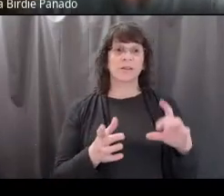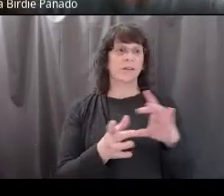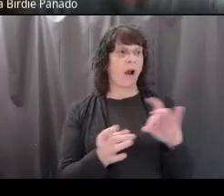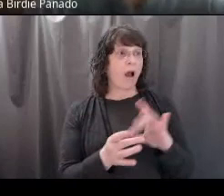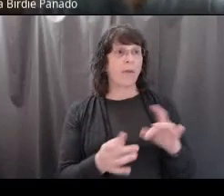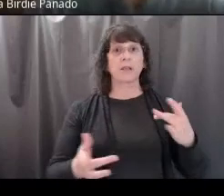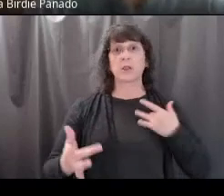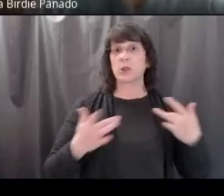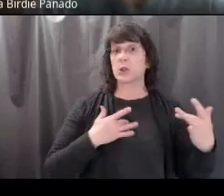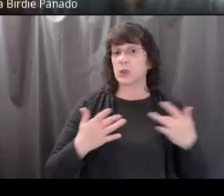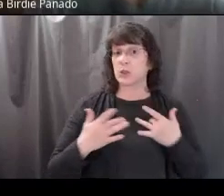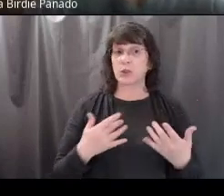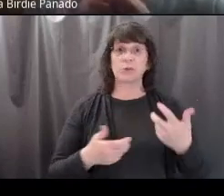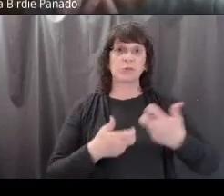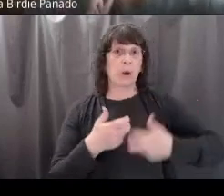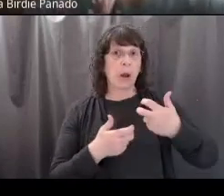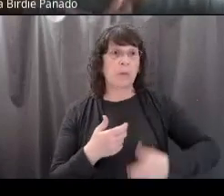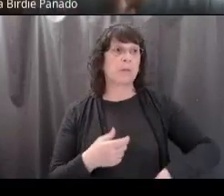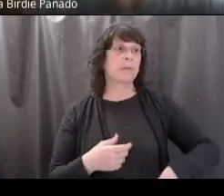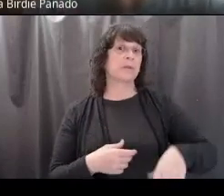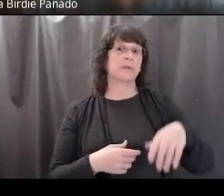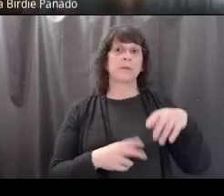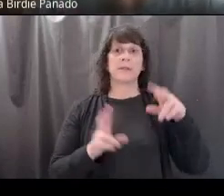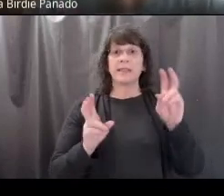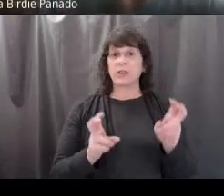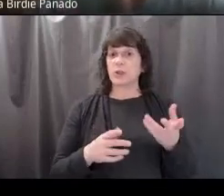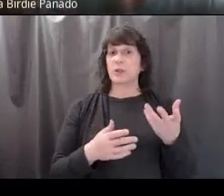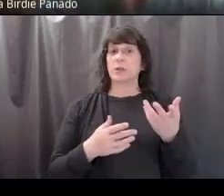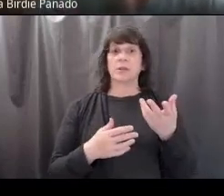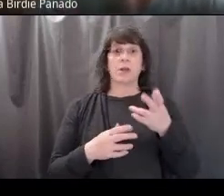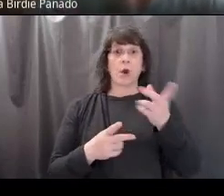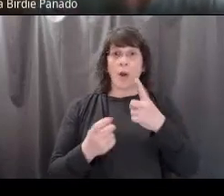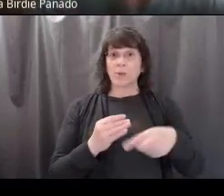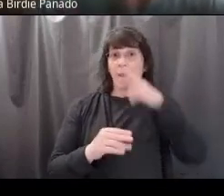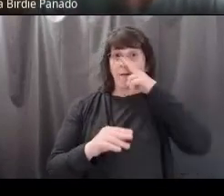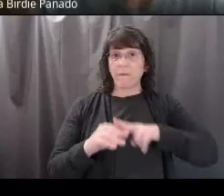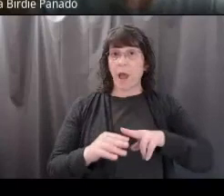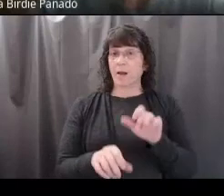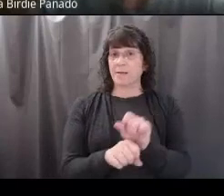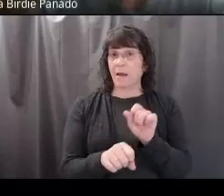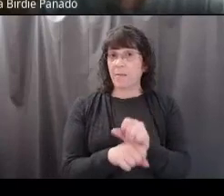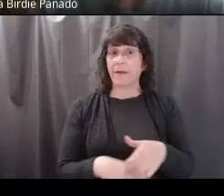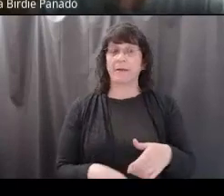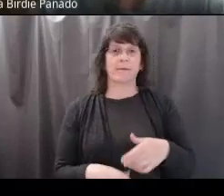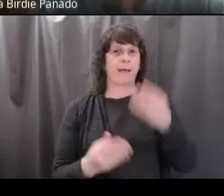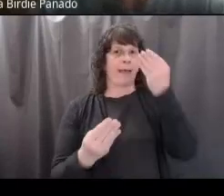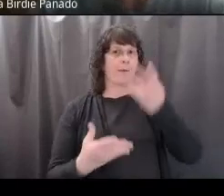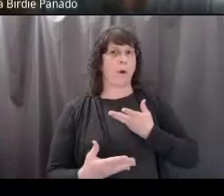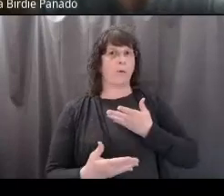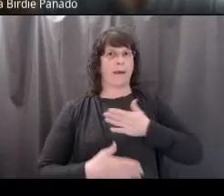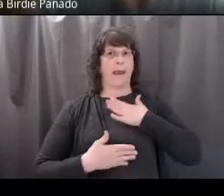comments, concerns, any questions about this fun assignment, let us know. We are more than happy to help